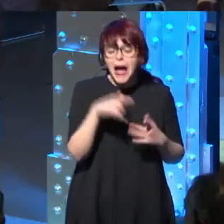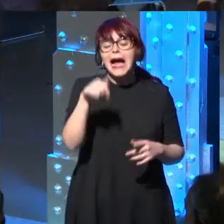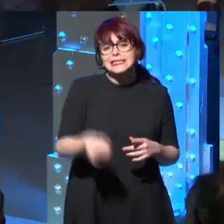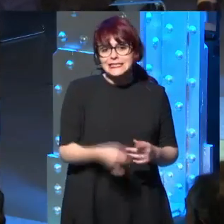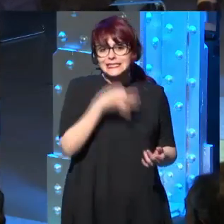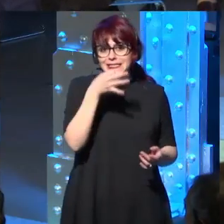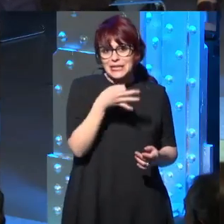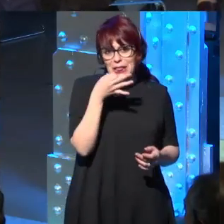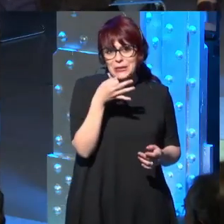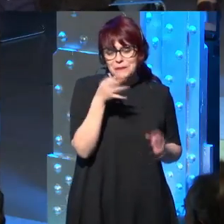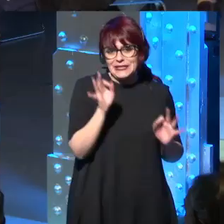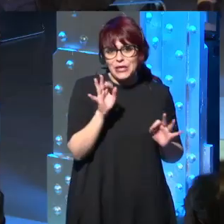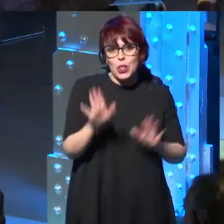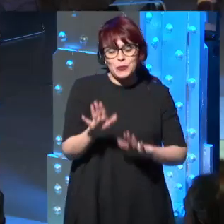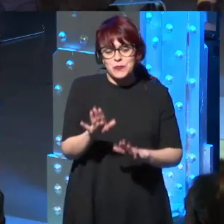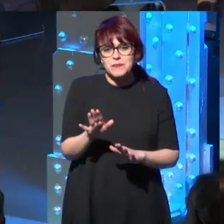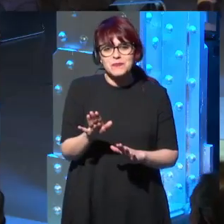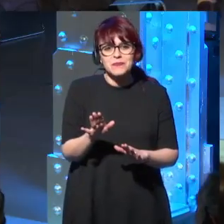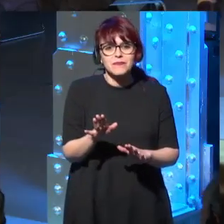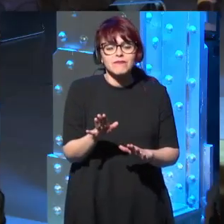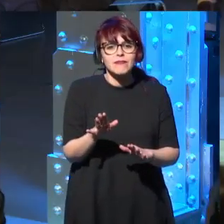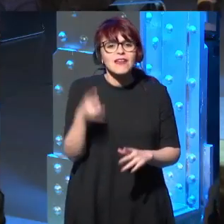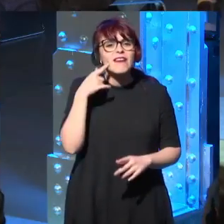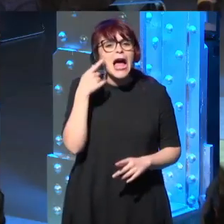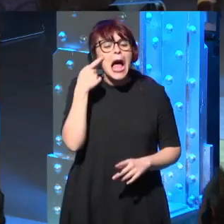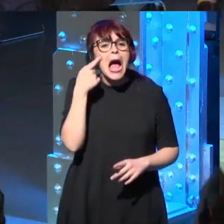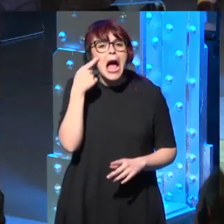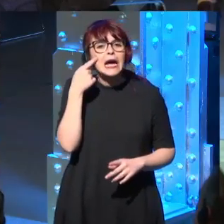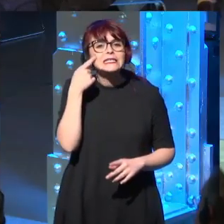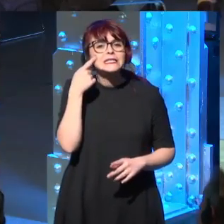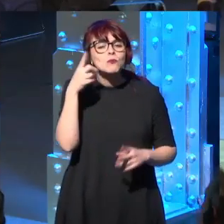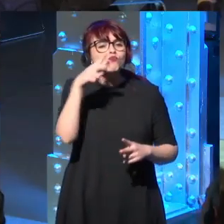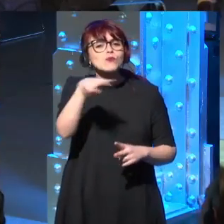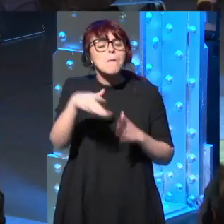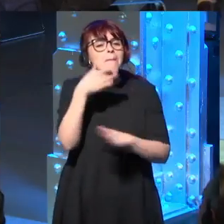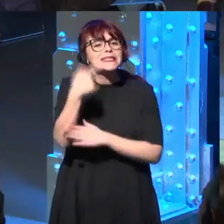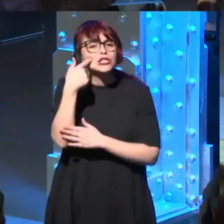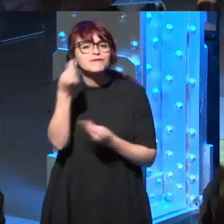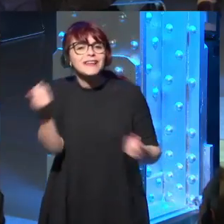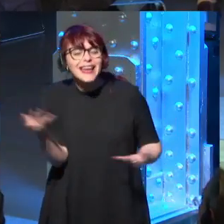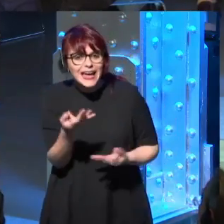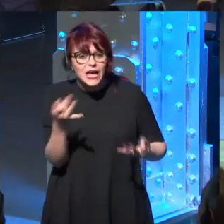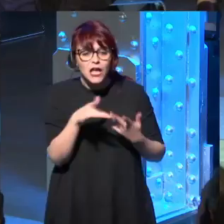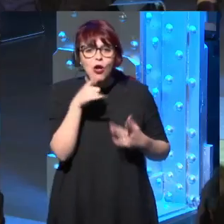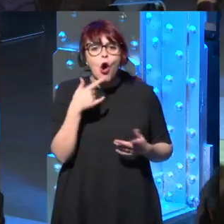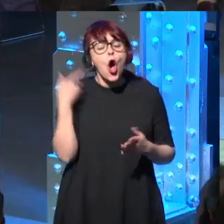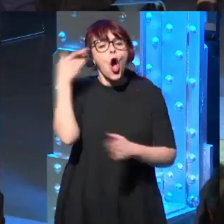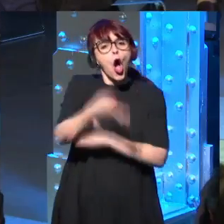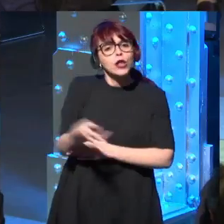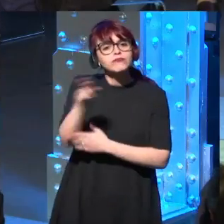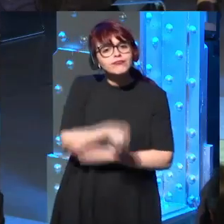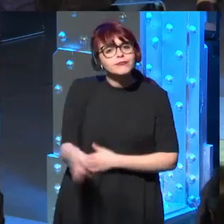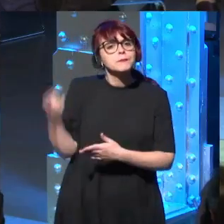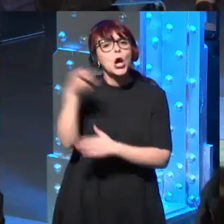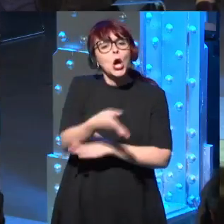And what have you seen there? Why you go again to the Museo del Prado?